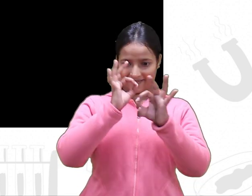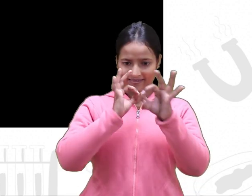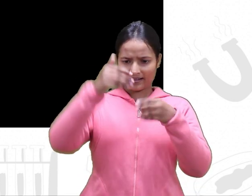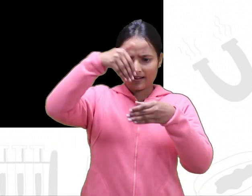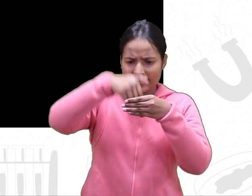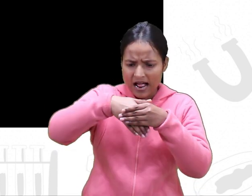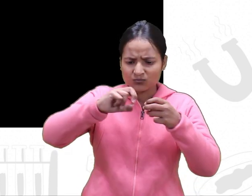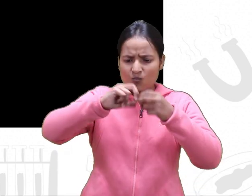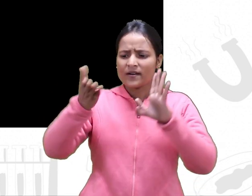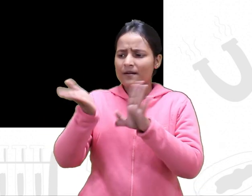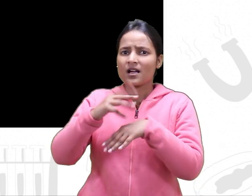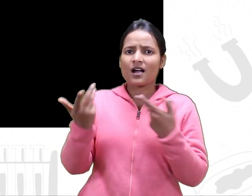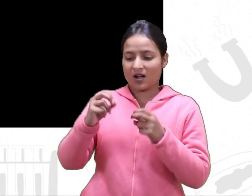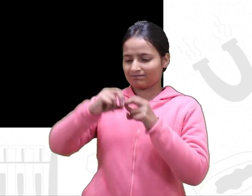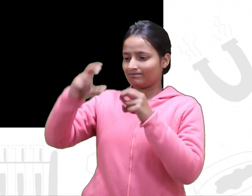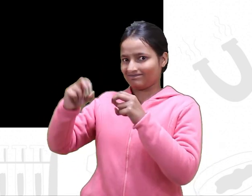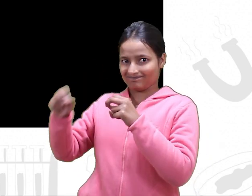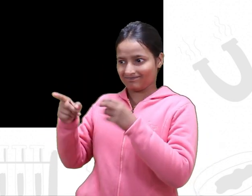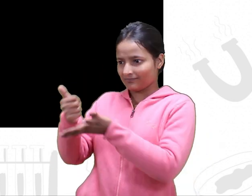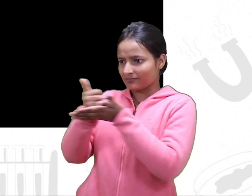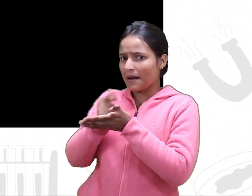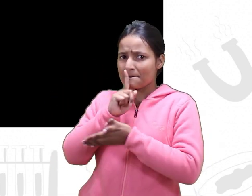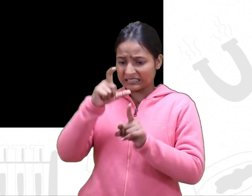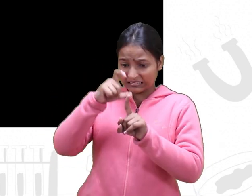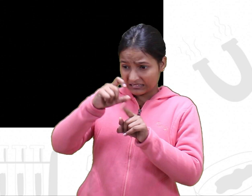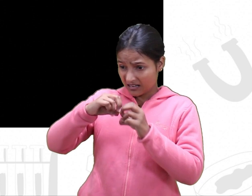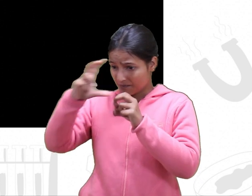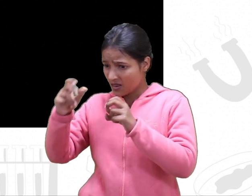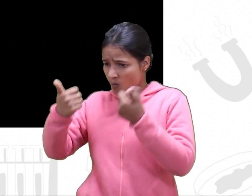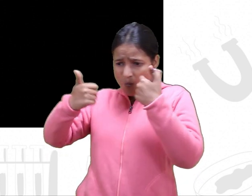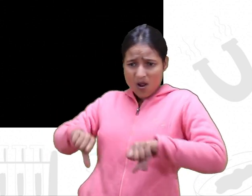Why do cells not make proteins with D amino acids?